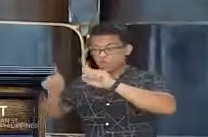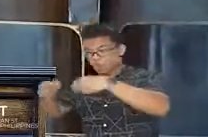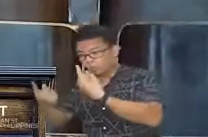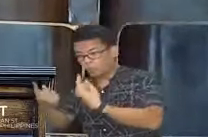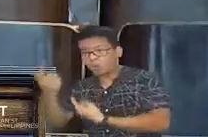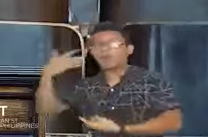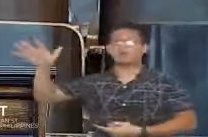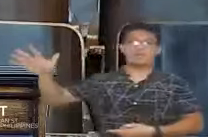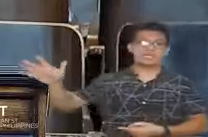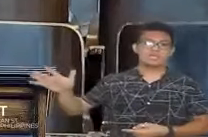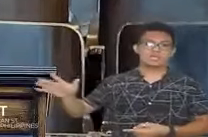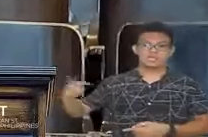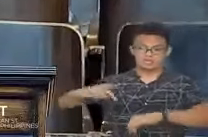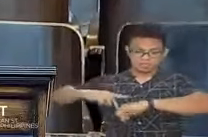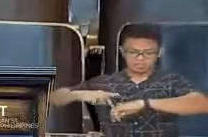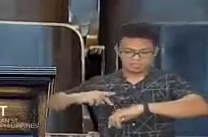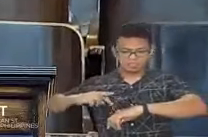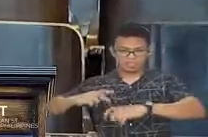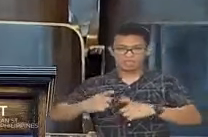Get out.